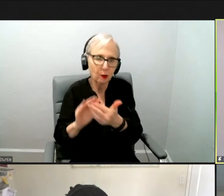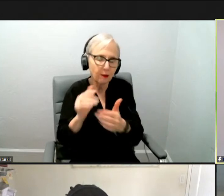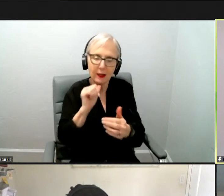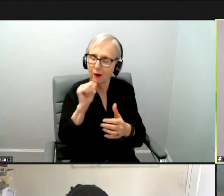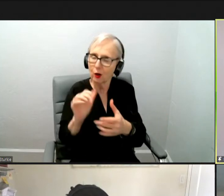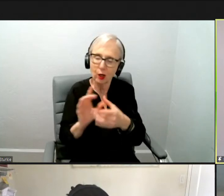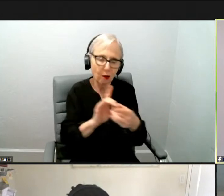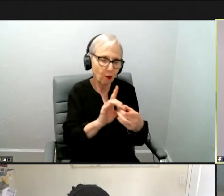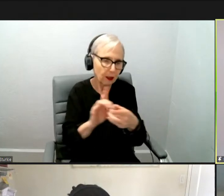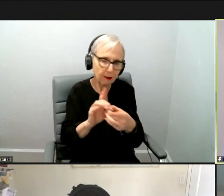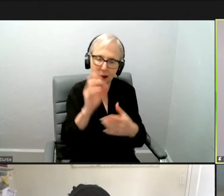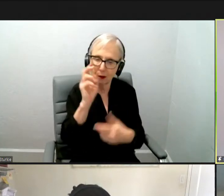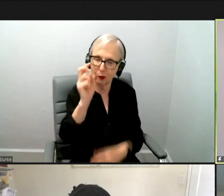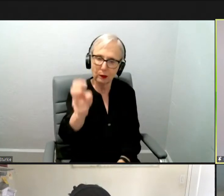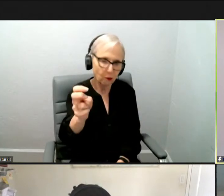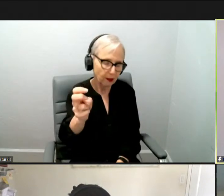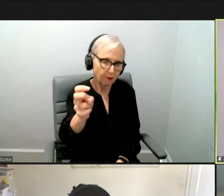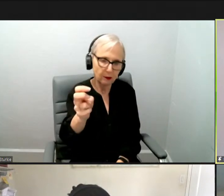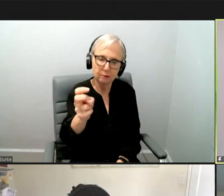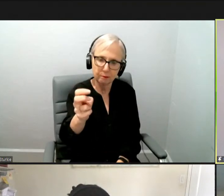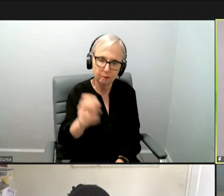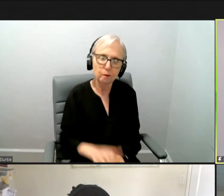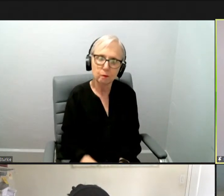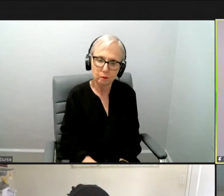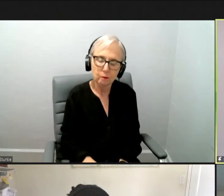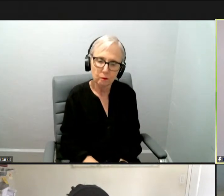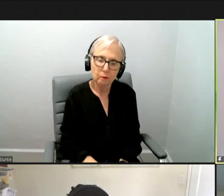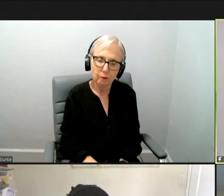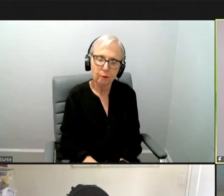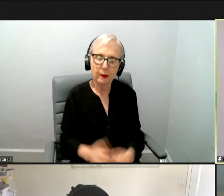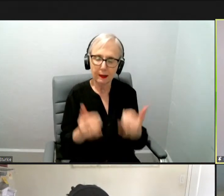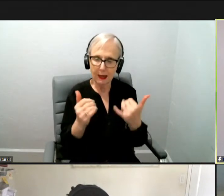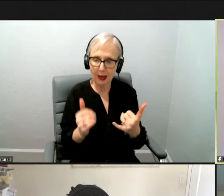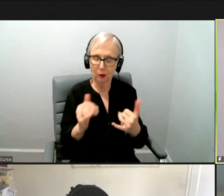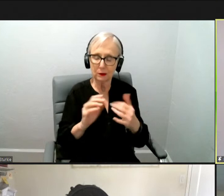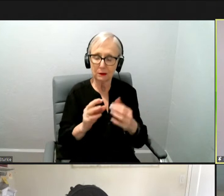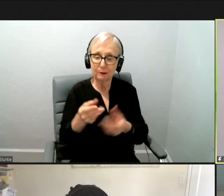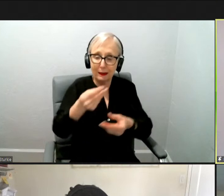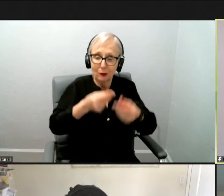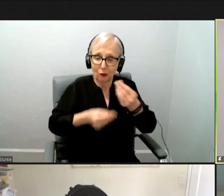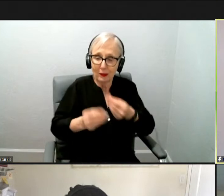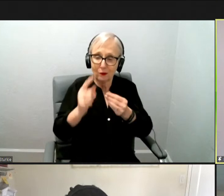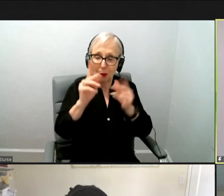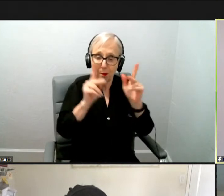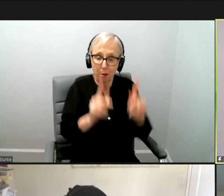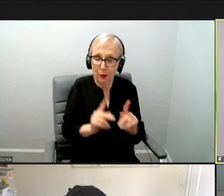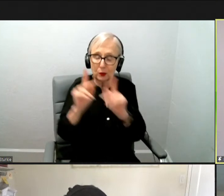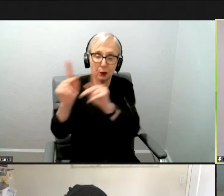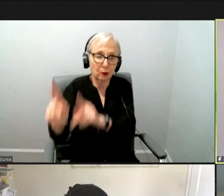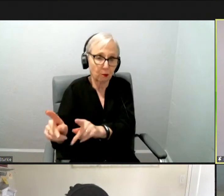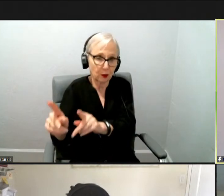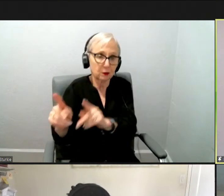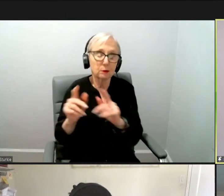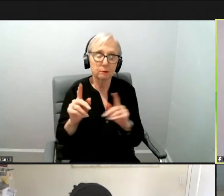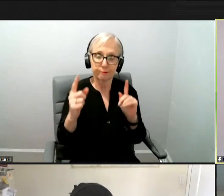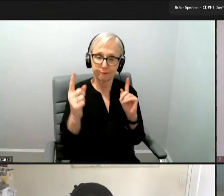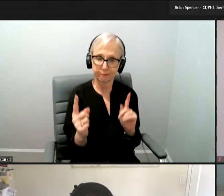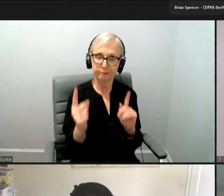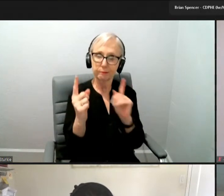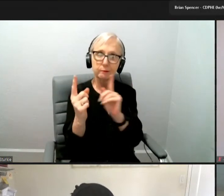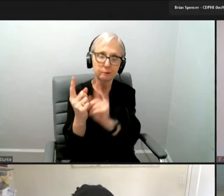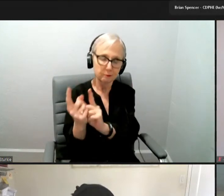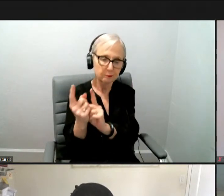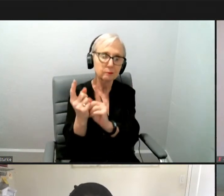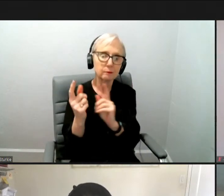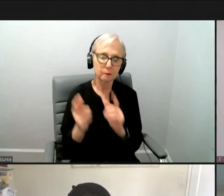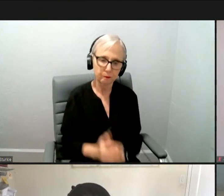So we believe that Omicron is being transmitted from person to person pretty readily in Colorado right now. All right, let's go to